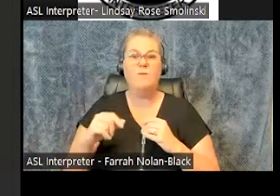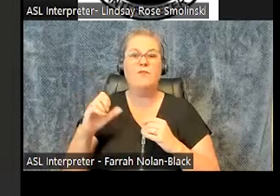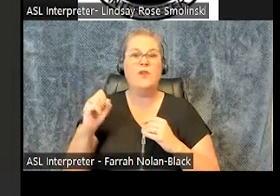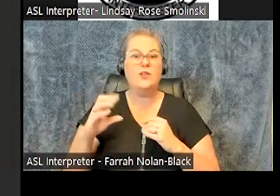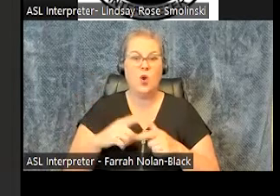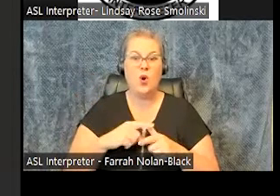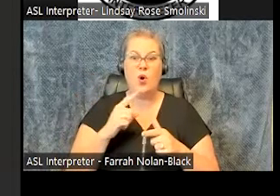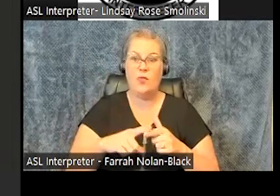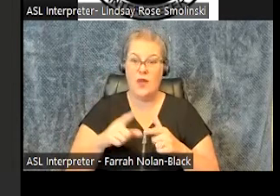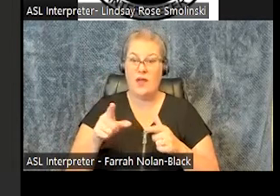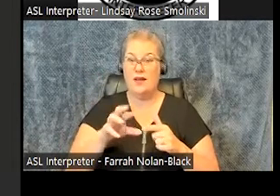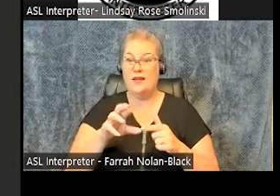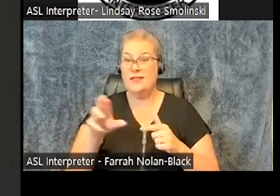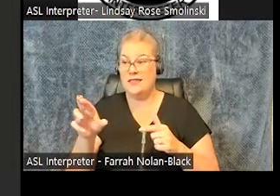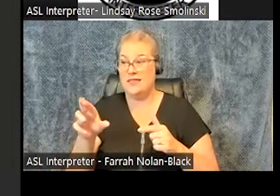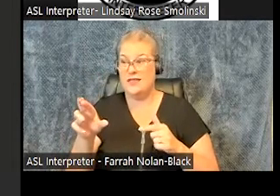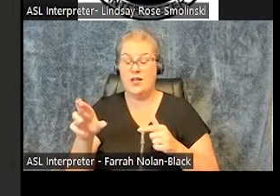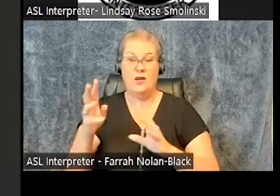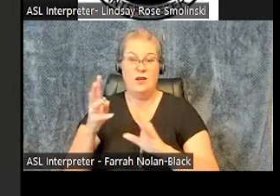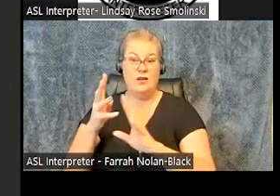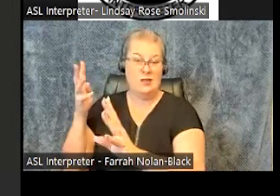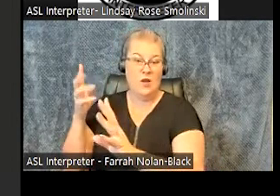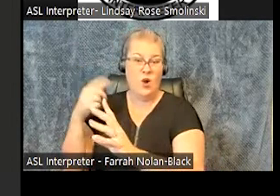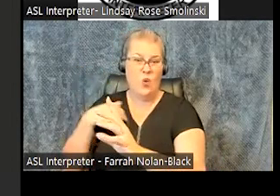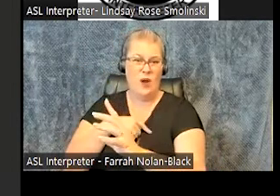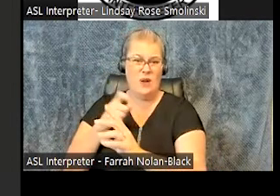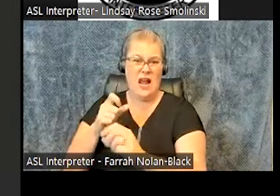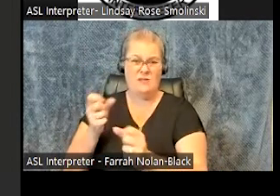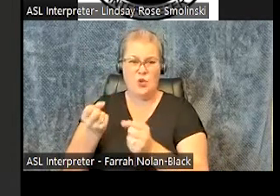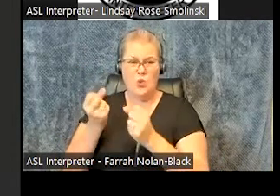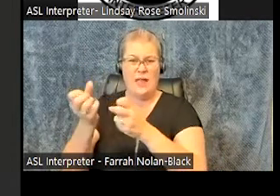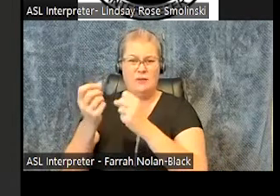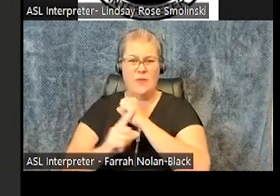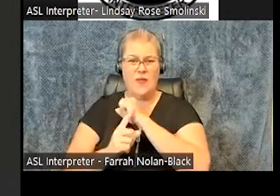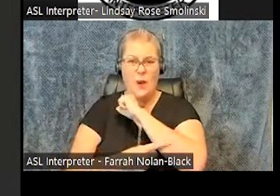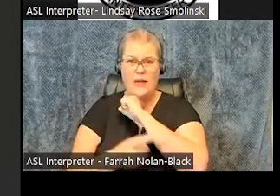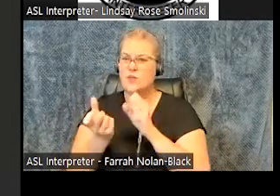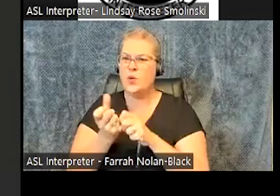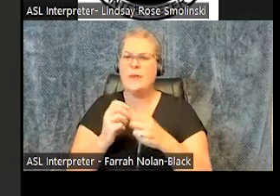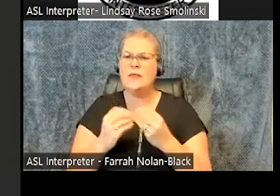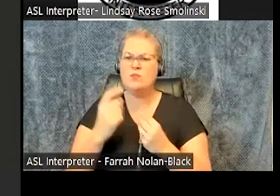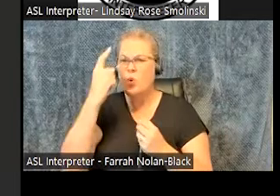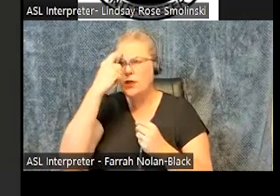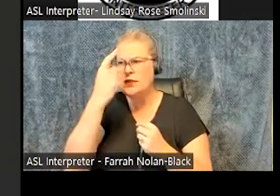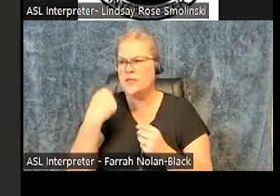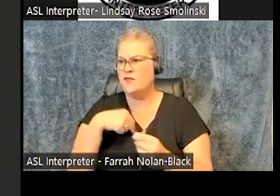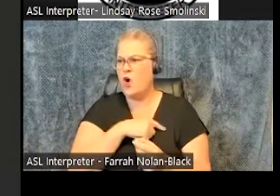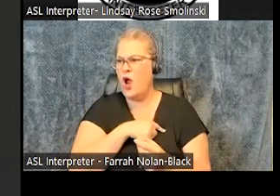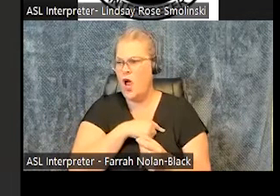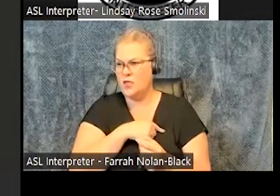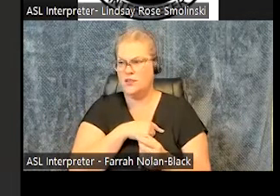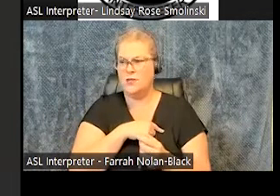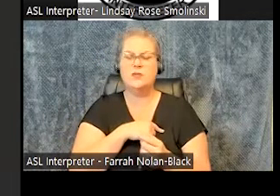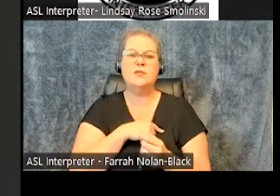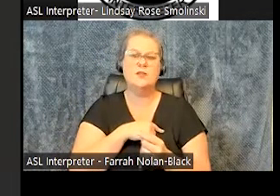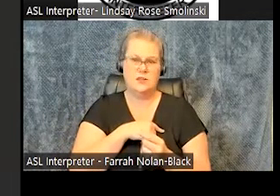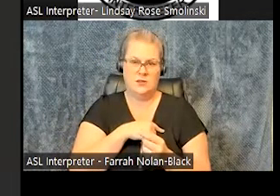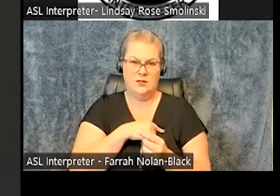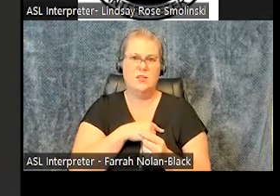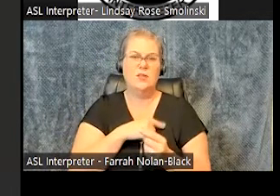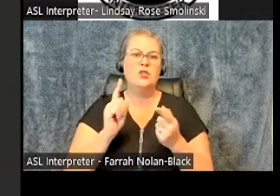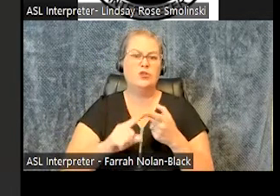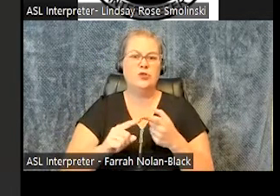recycle yard, we would have to export that waste off the property. So it makes more sense for us to put a little bit more into further processing